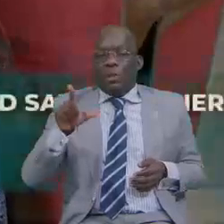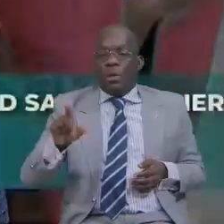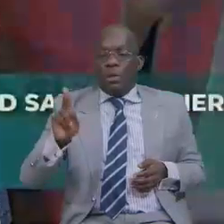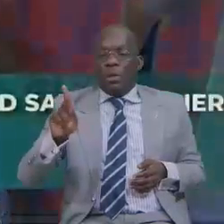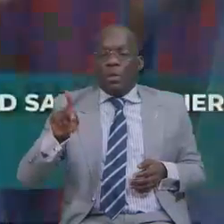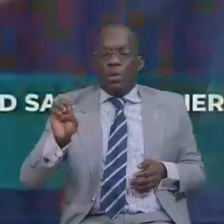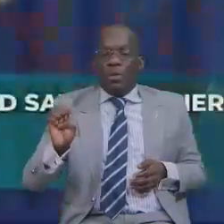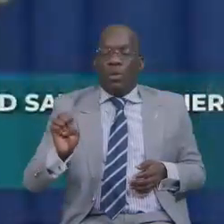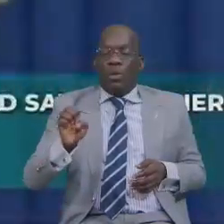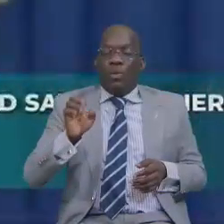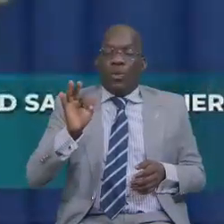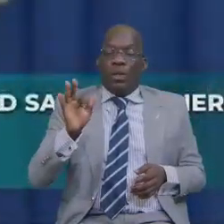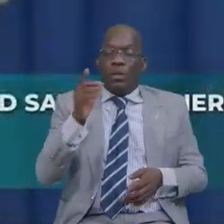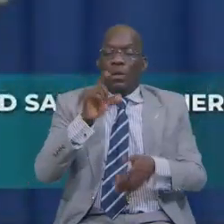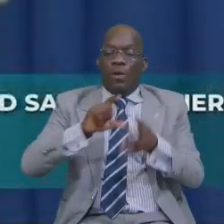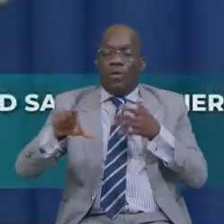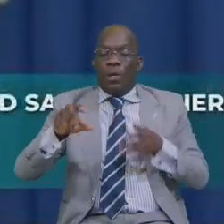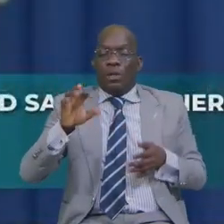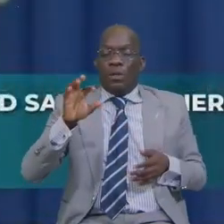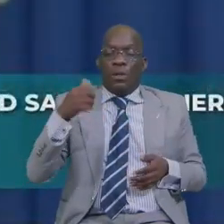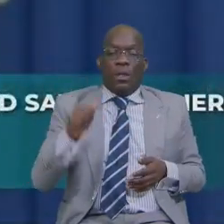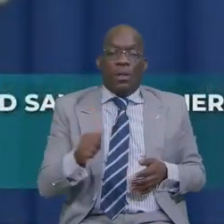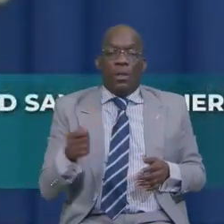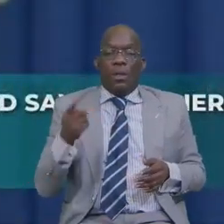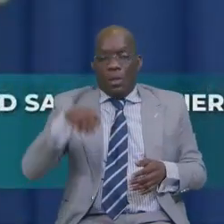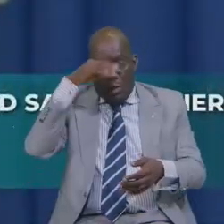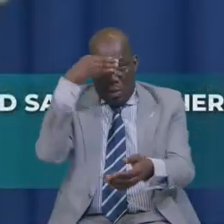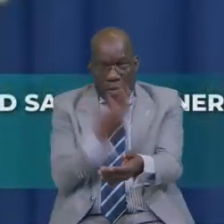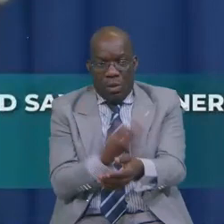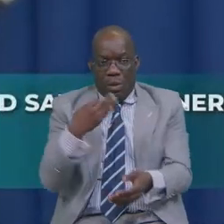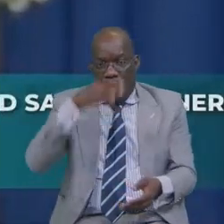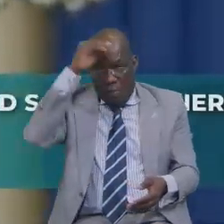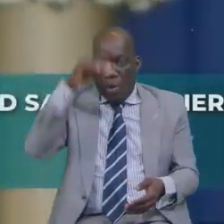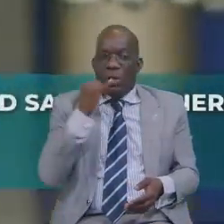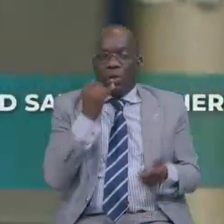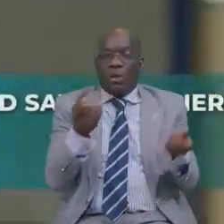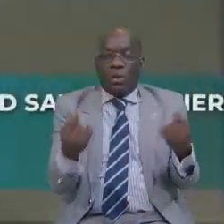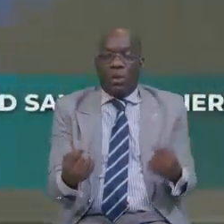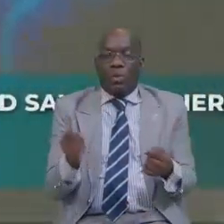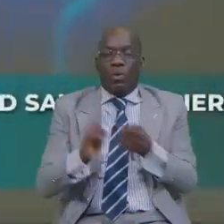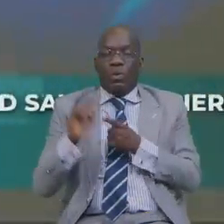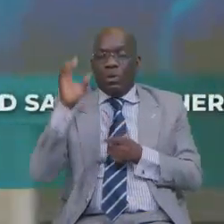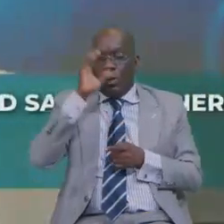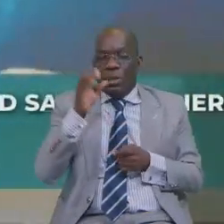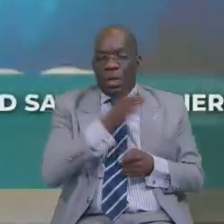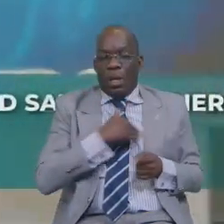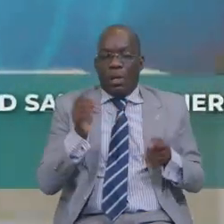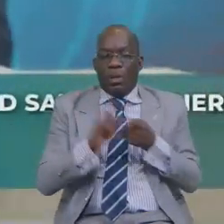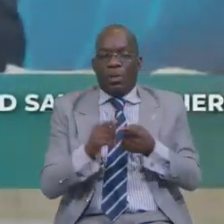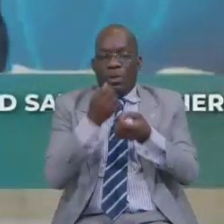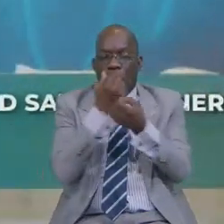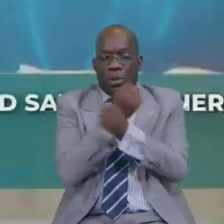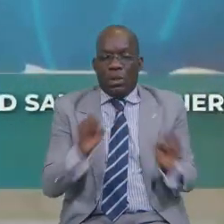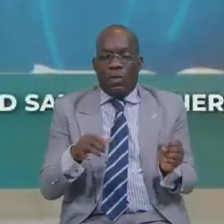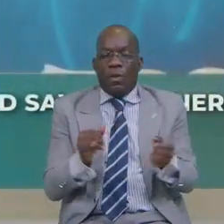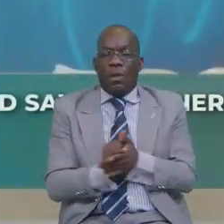is come to seek and to save that which was lost. That's